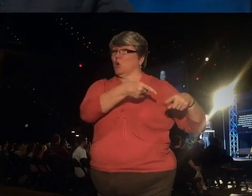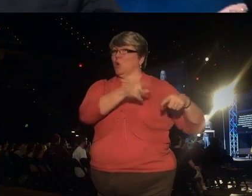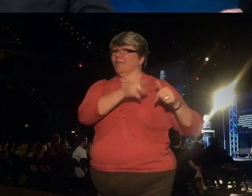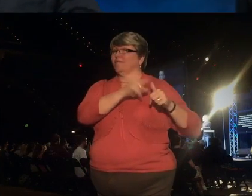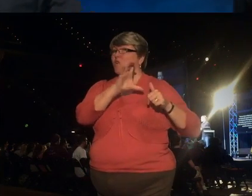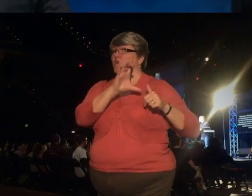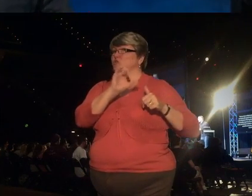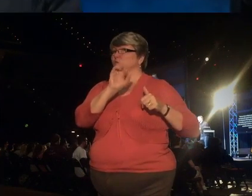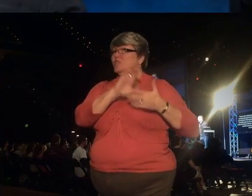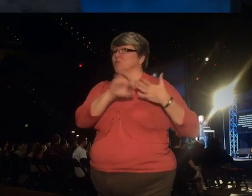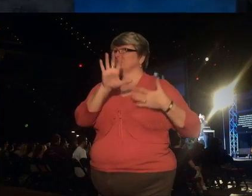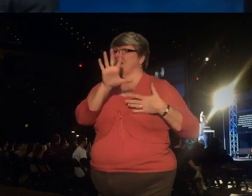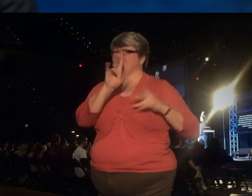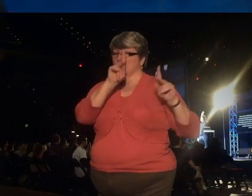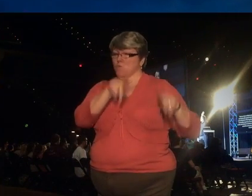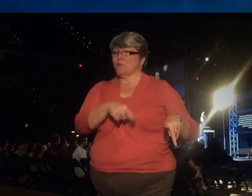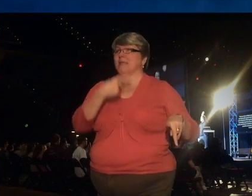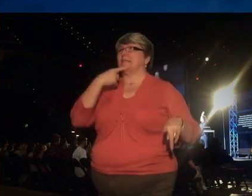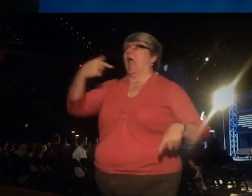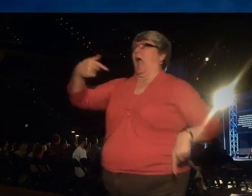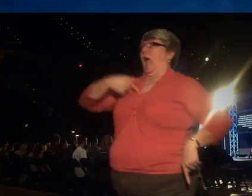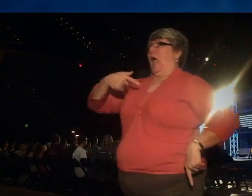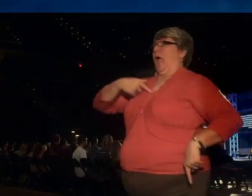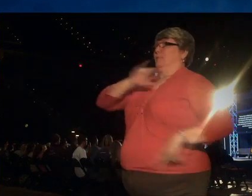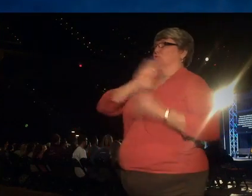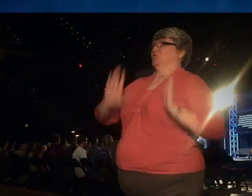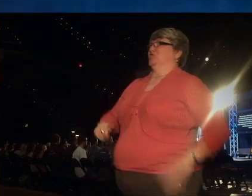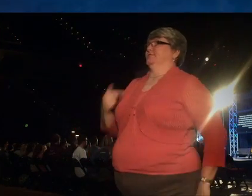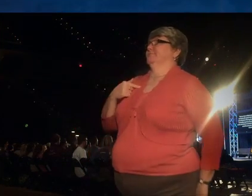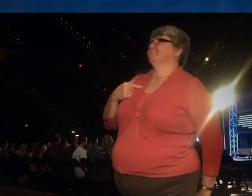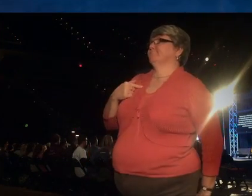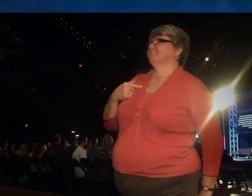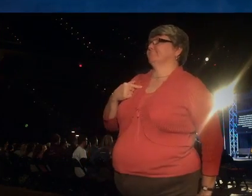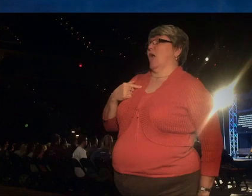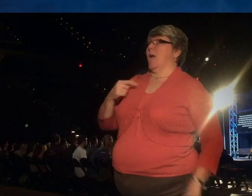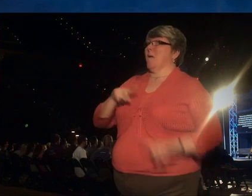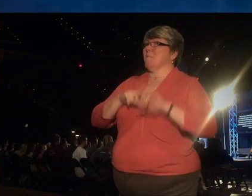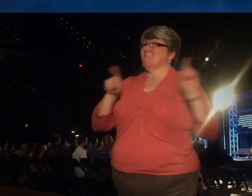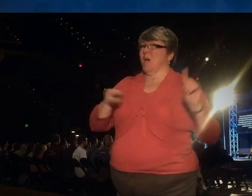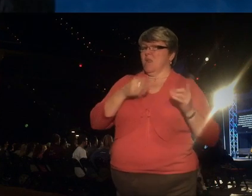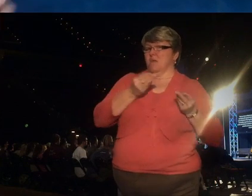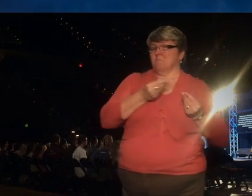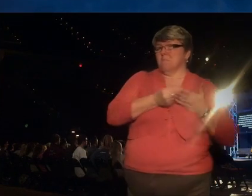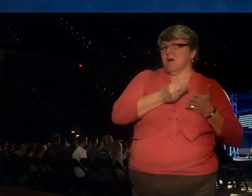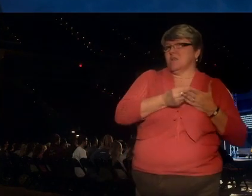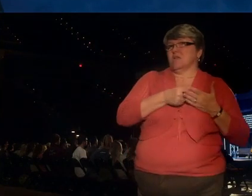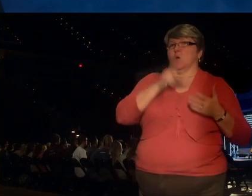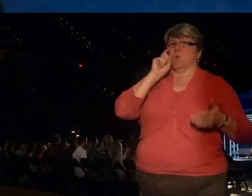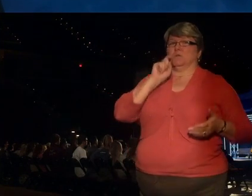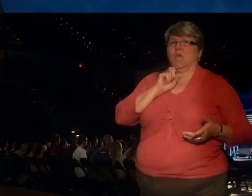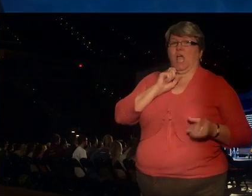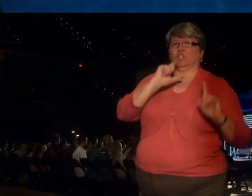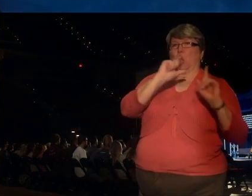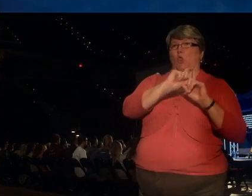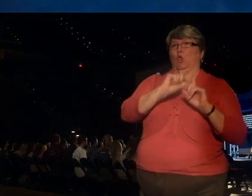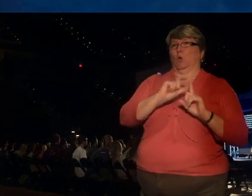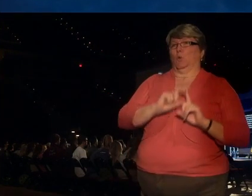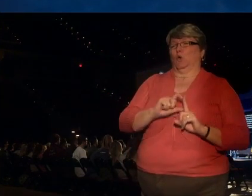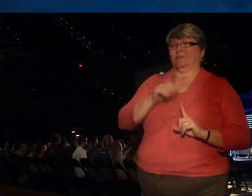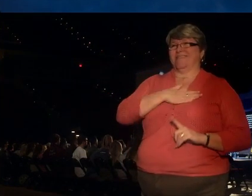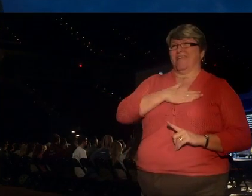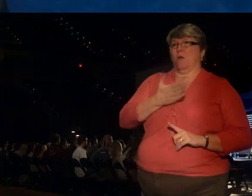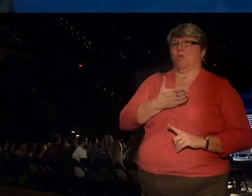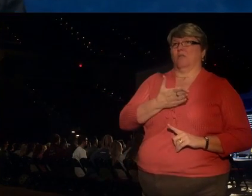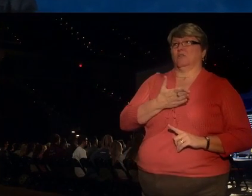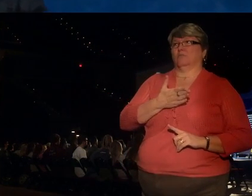you have someone who claims to be a brother, yet when it comes to money or sex or their words, they're willing to violate the